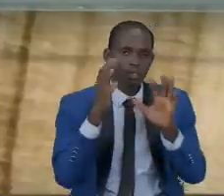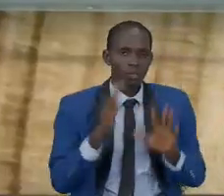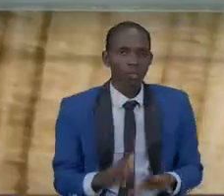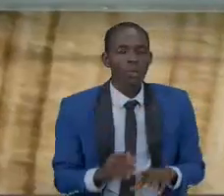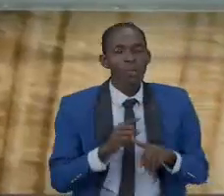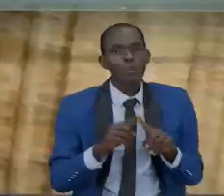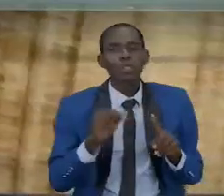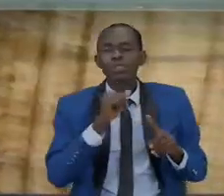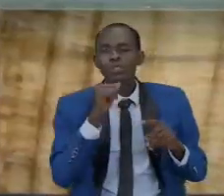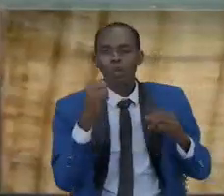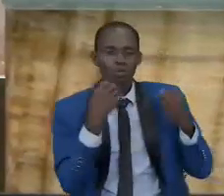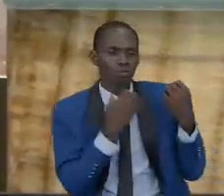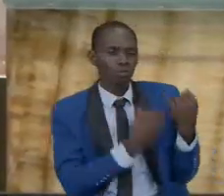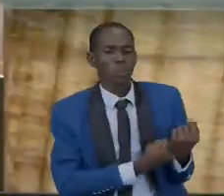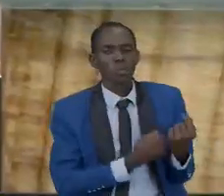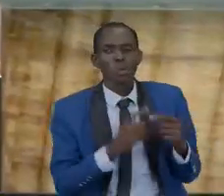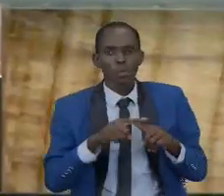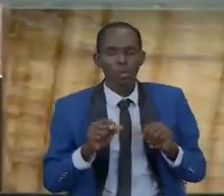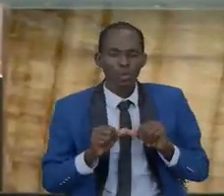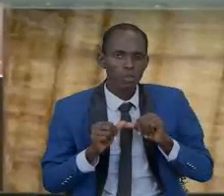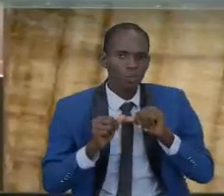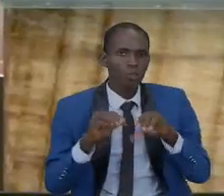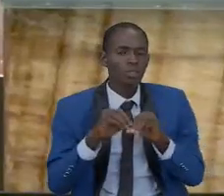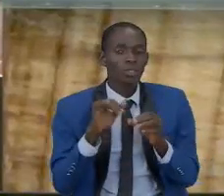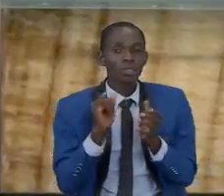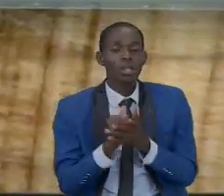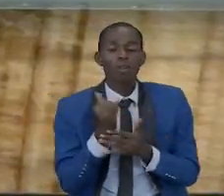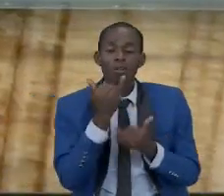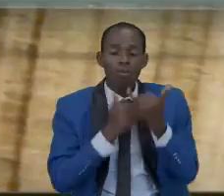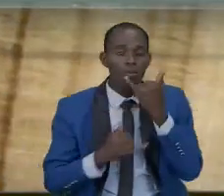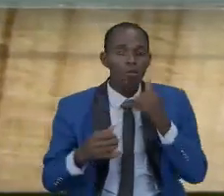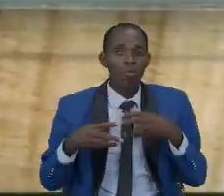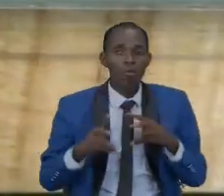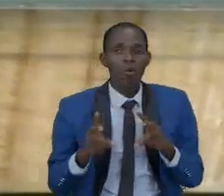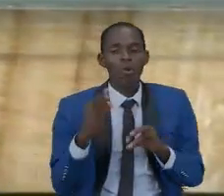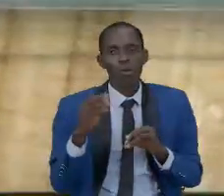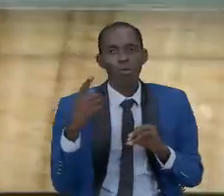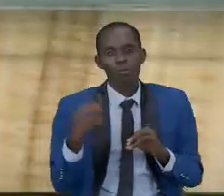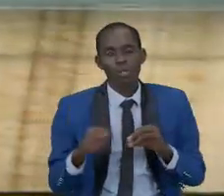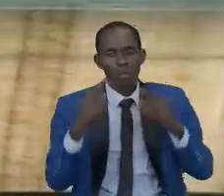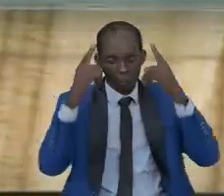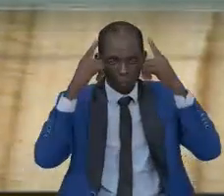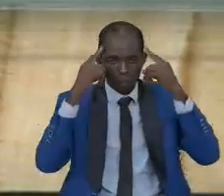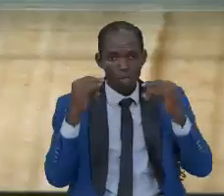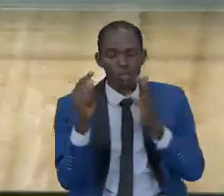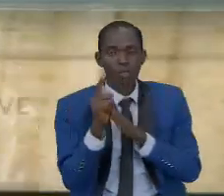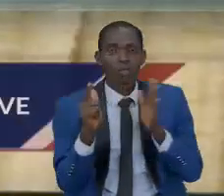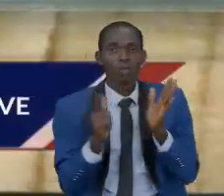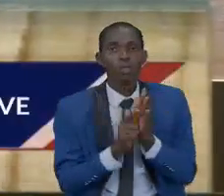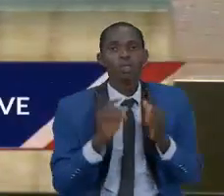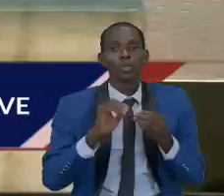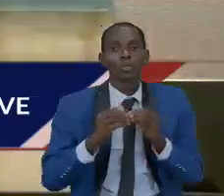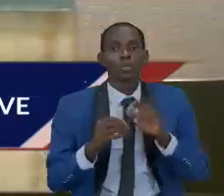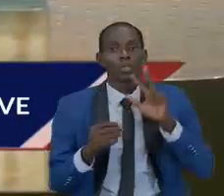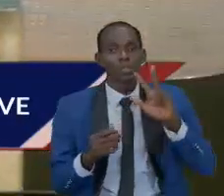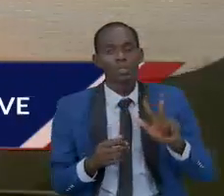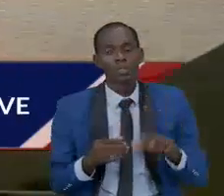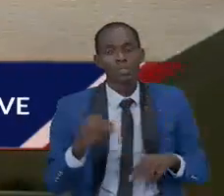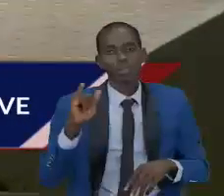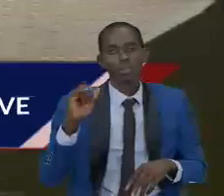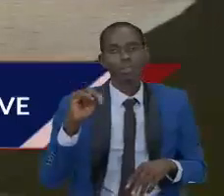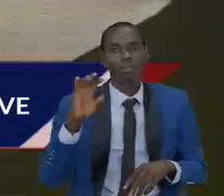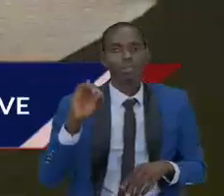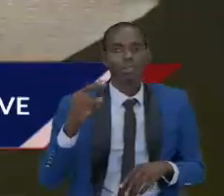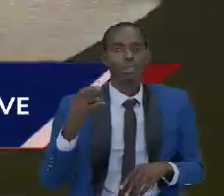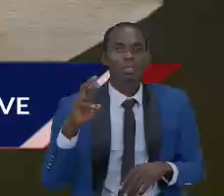that wrong way and that wrong path of the Mosaic Club number three inco Heritage tricksters